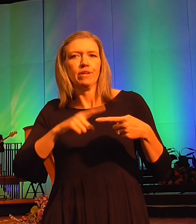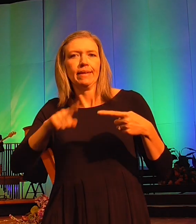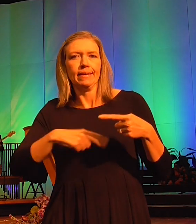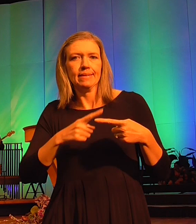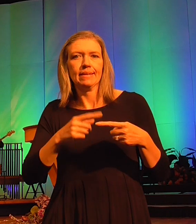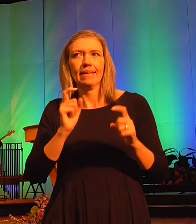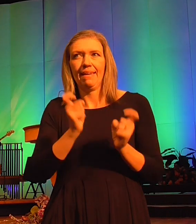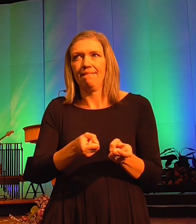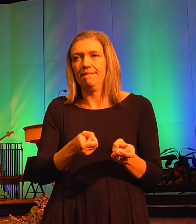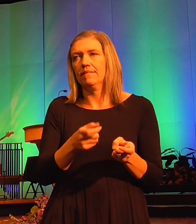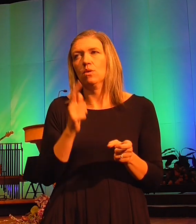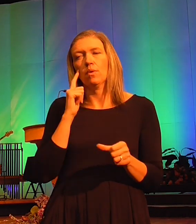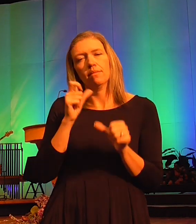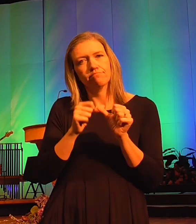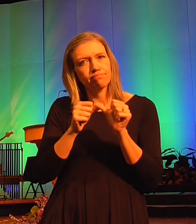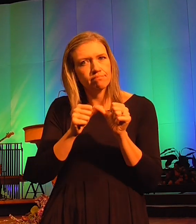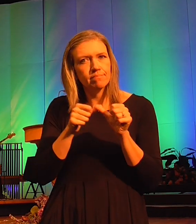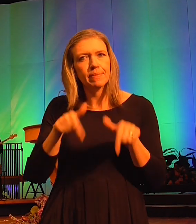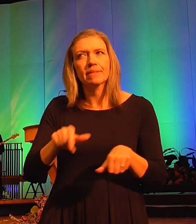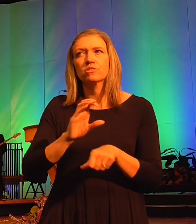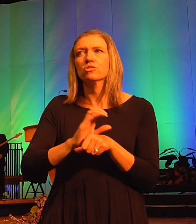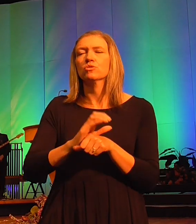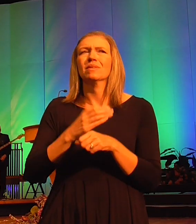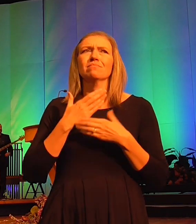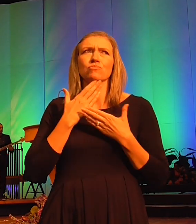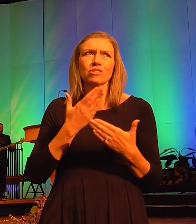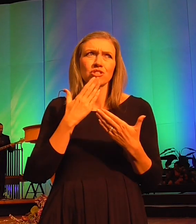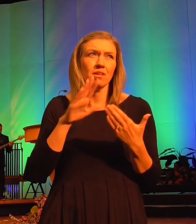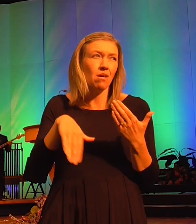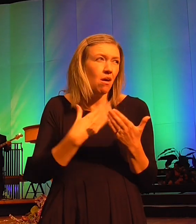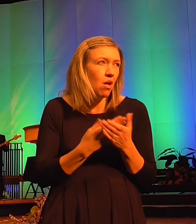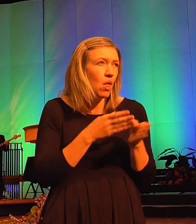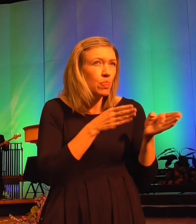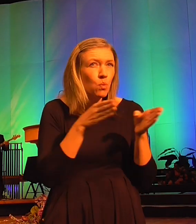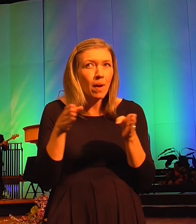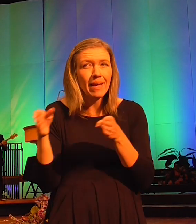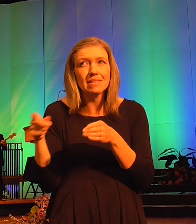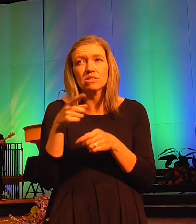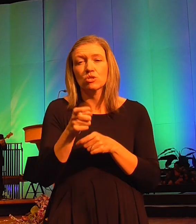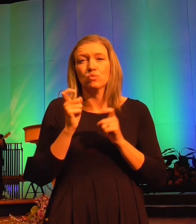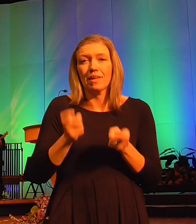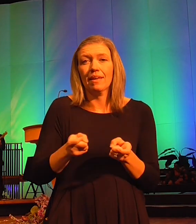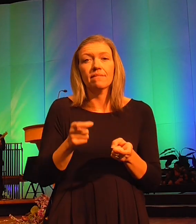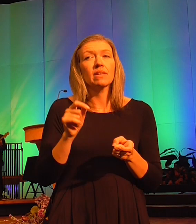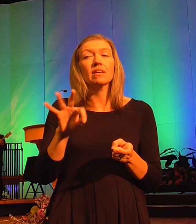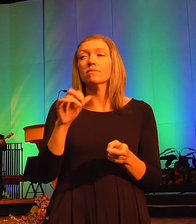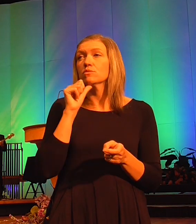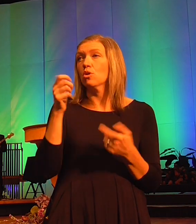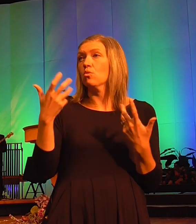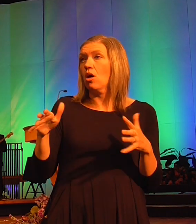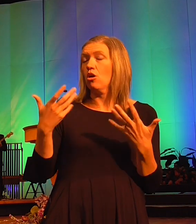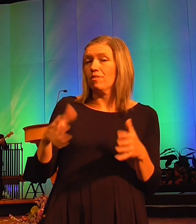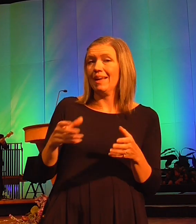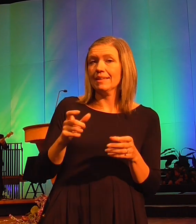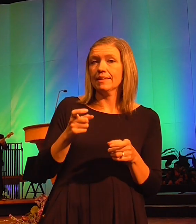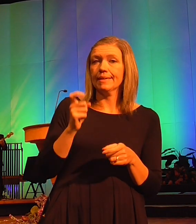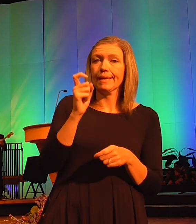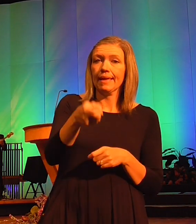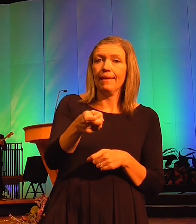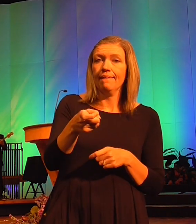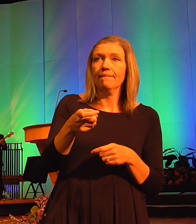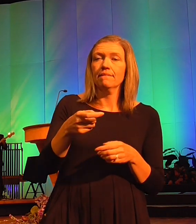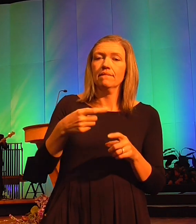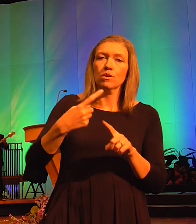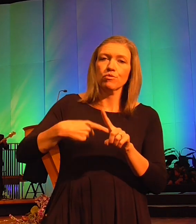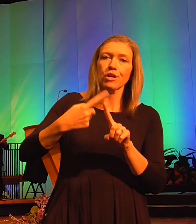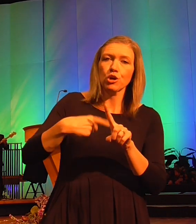going and strong, and so we so appreciate all the ways that all of you choose to give. But if you don't already give in a recurring way through bill pay in your